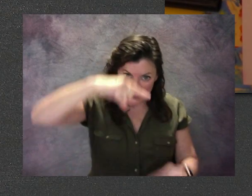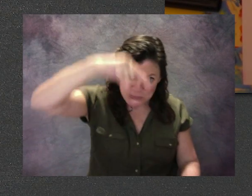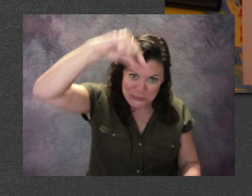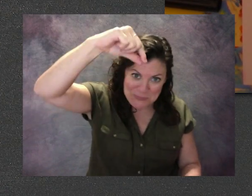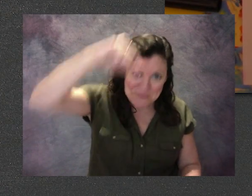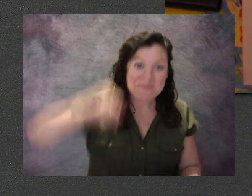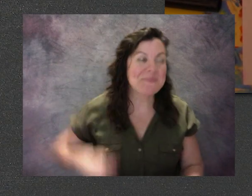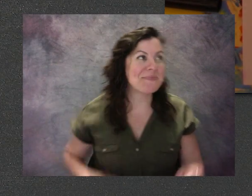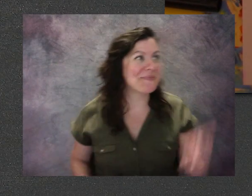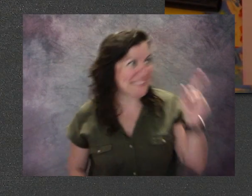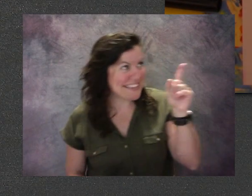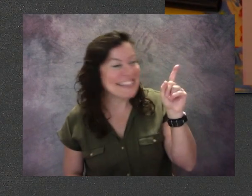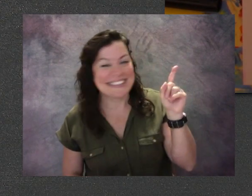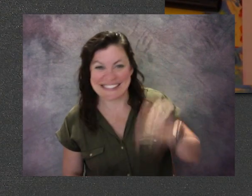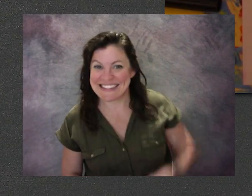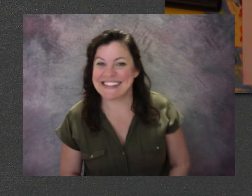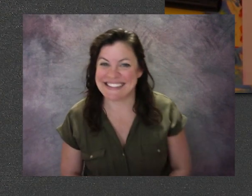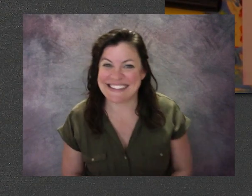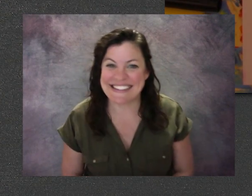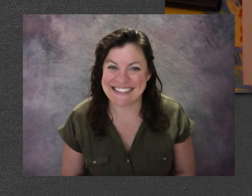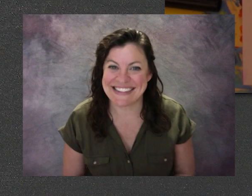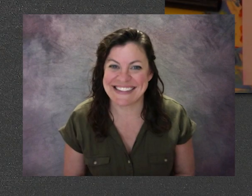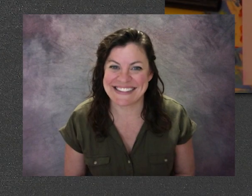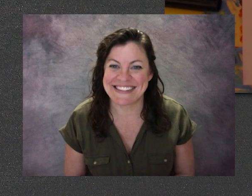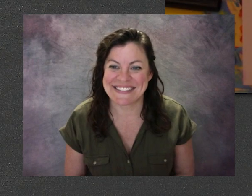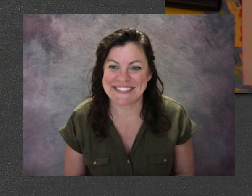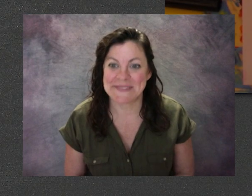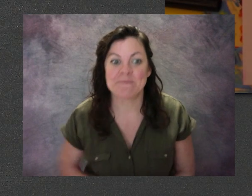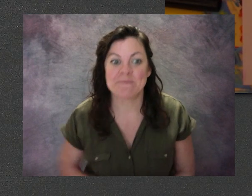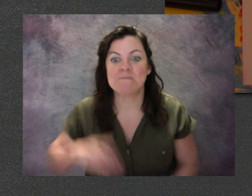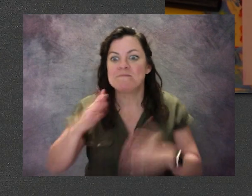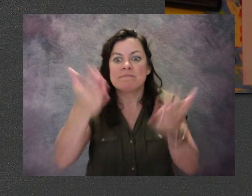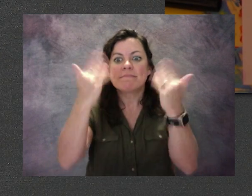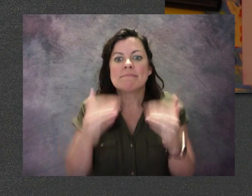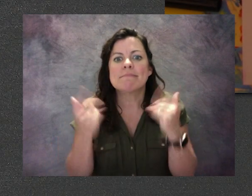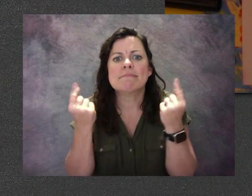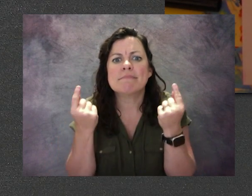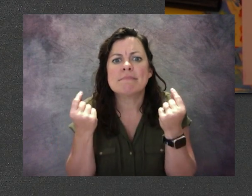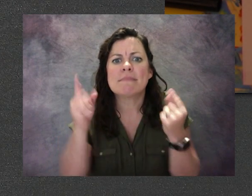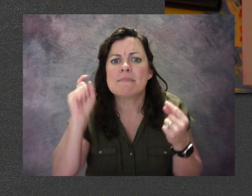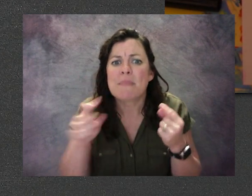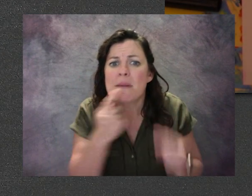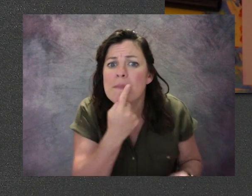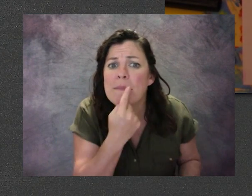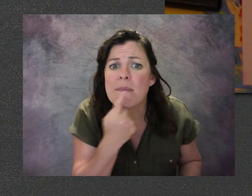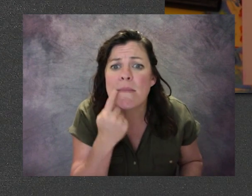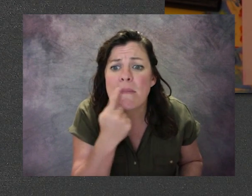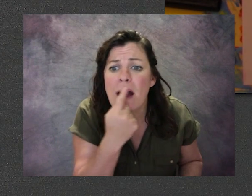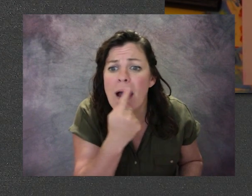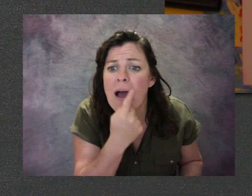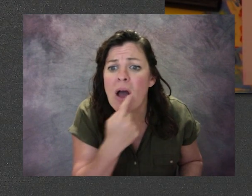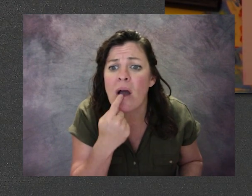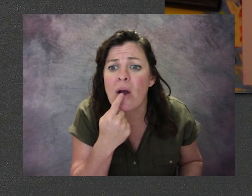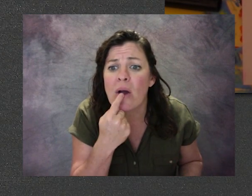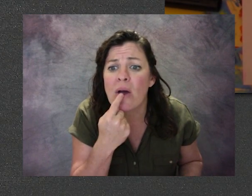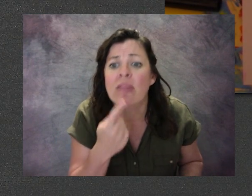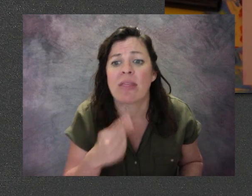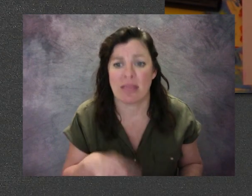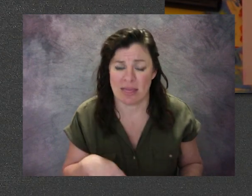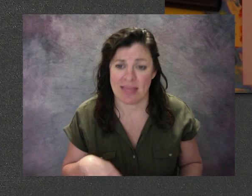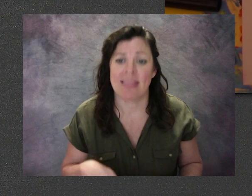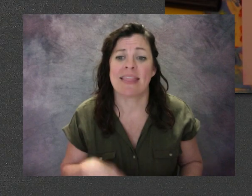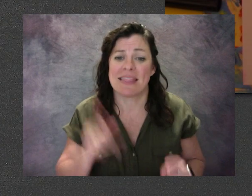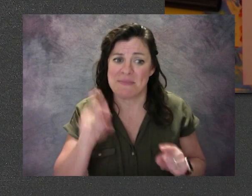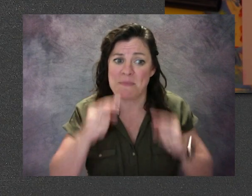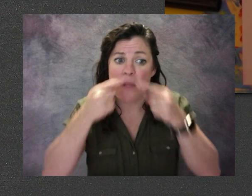all the way up. Now we need to get the mouth in. The mouth is going to come from the bottom of the shape and go out to the edge. I'm